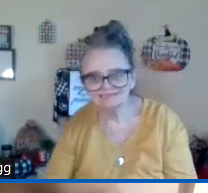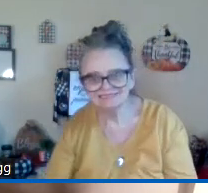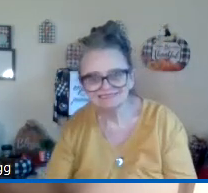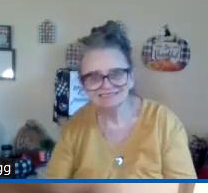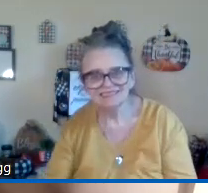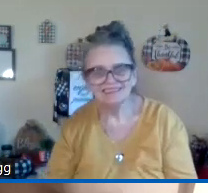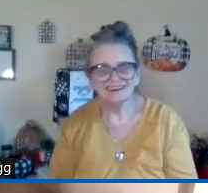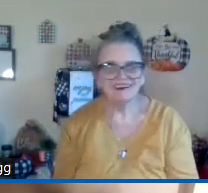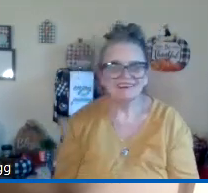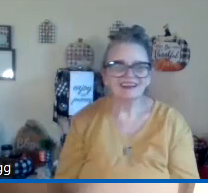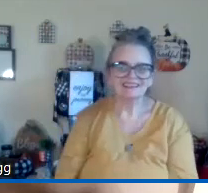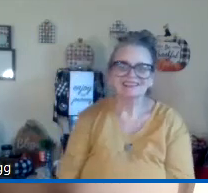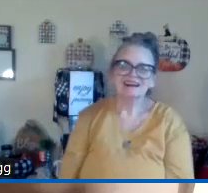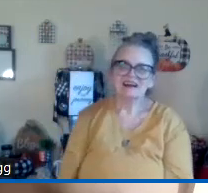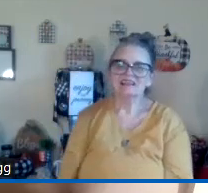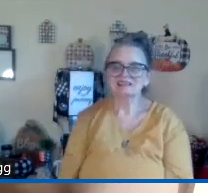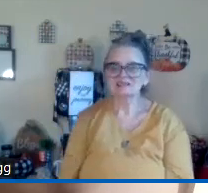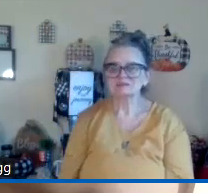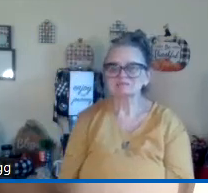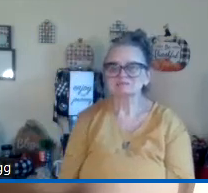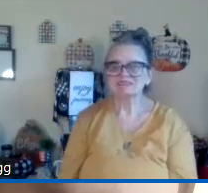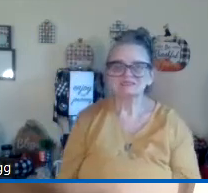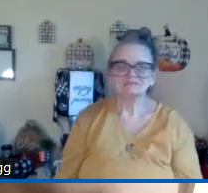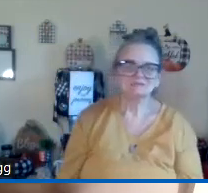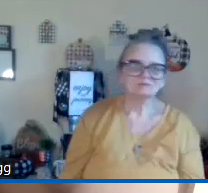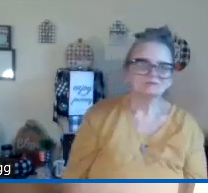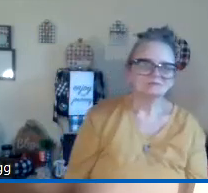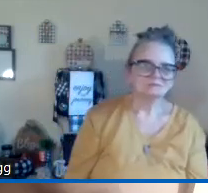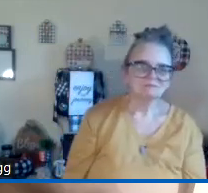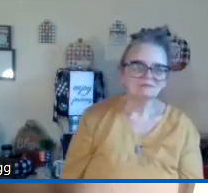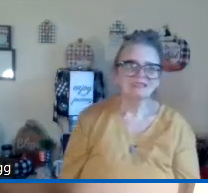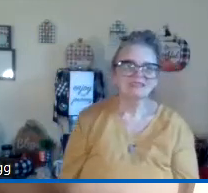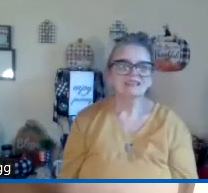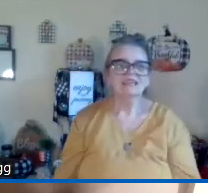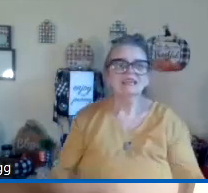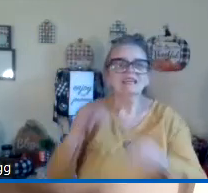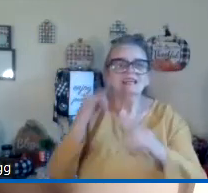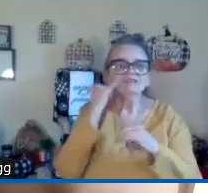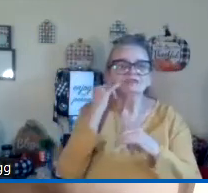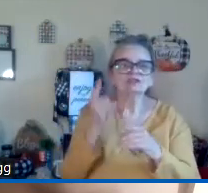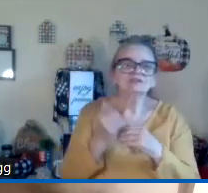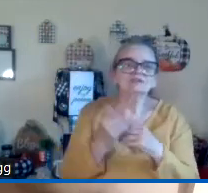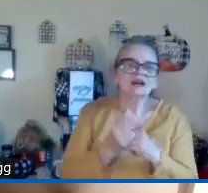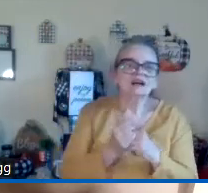lot of money, but money doesn't make them rich.